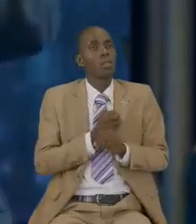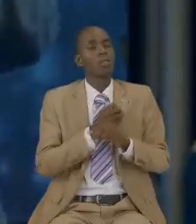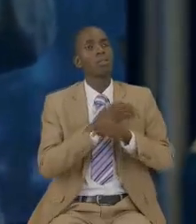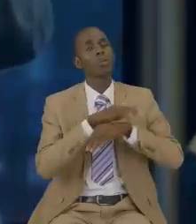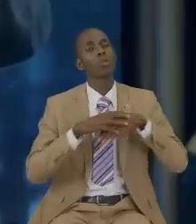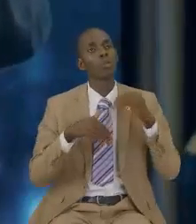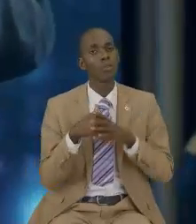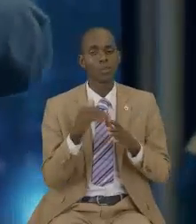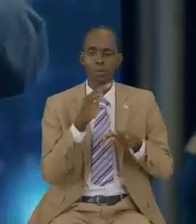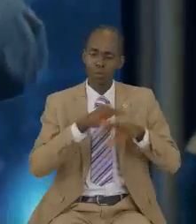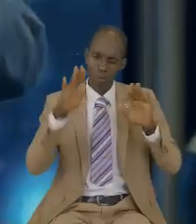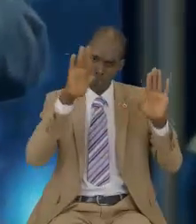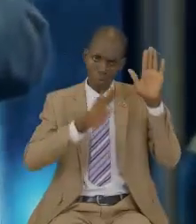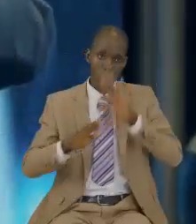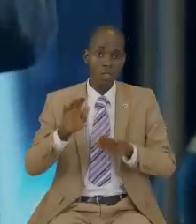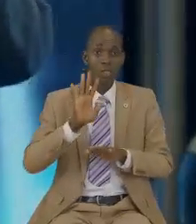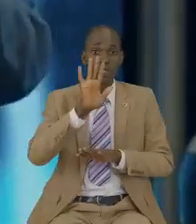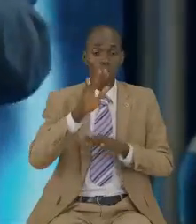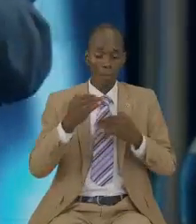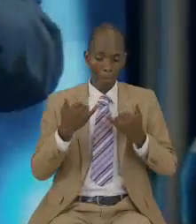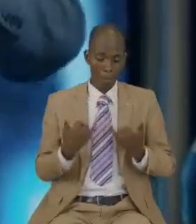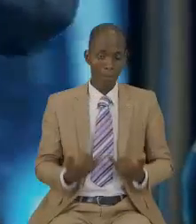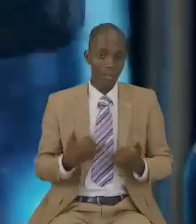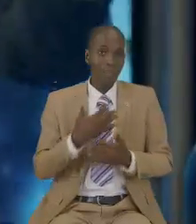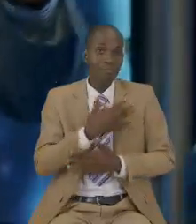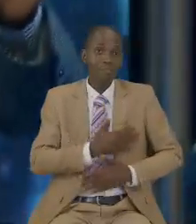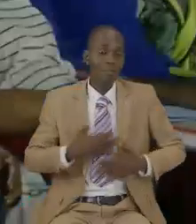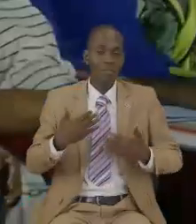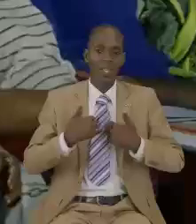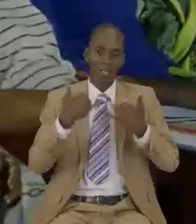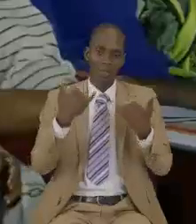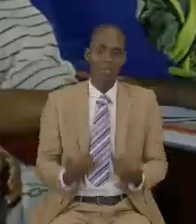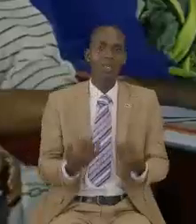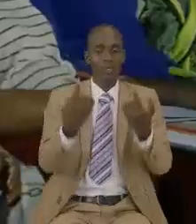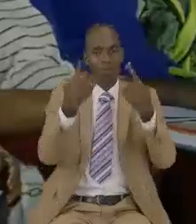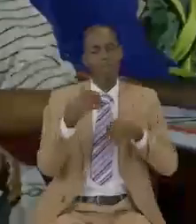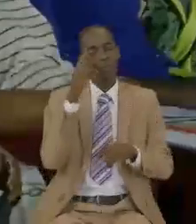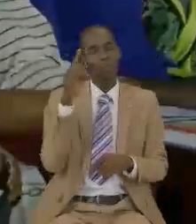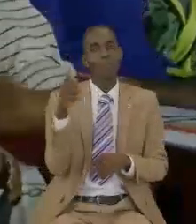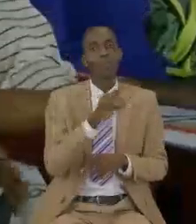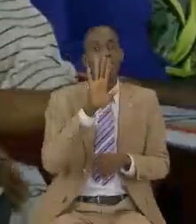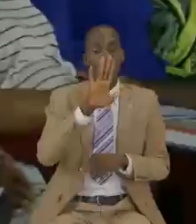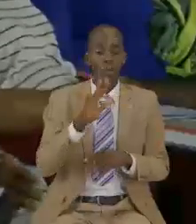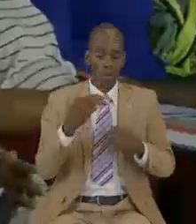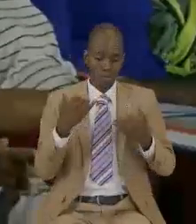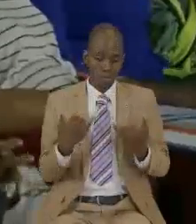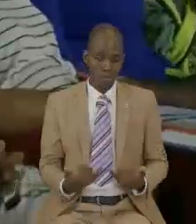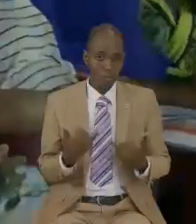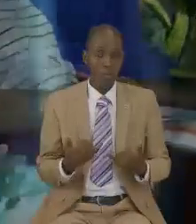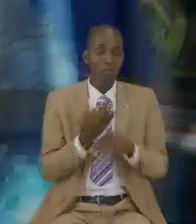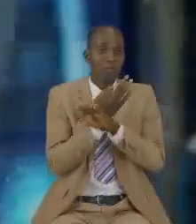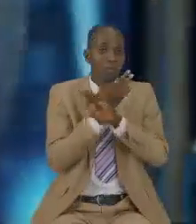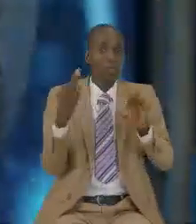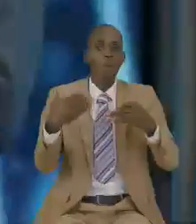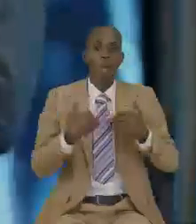Settle down. Your present freedom has now come. Your pleasant freedom